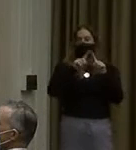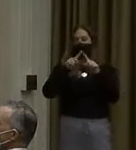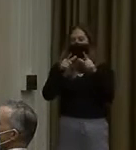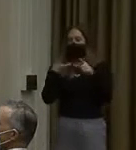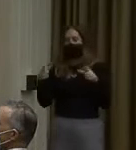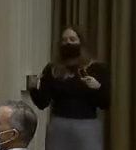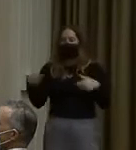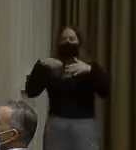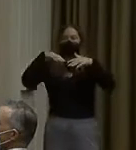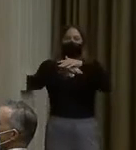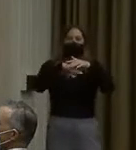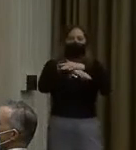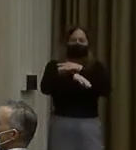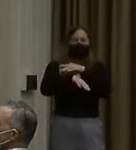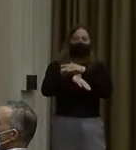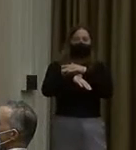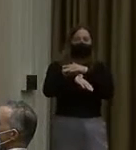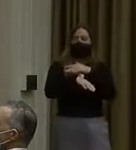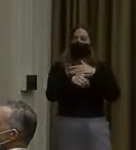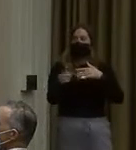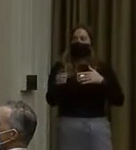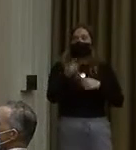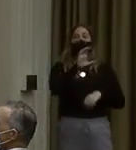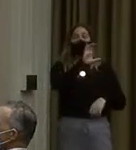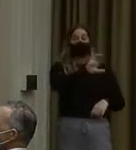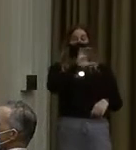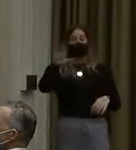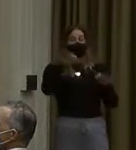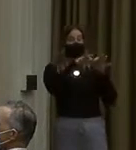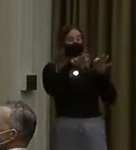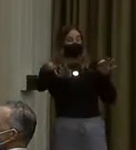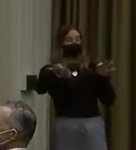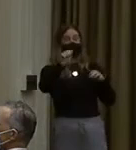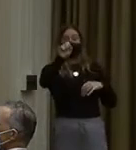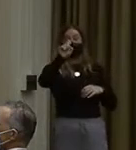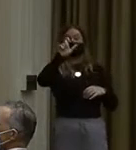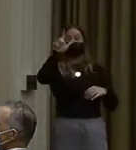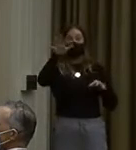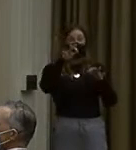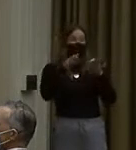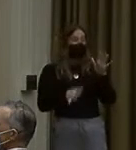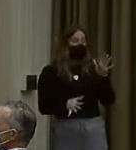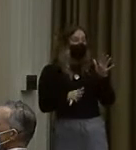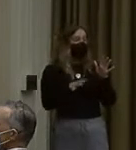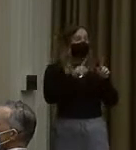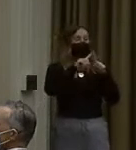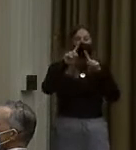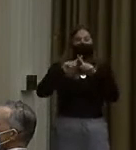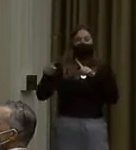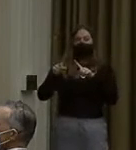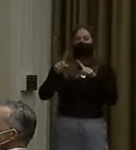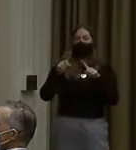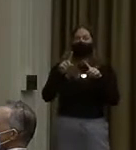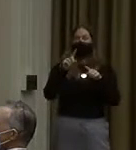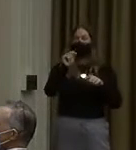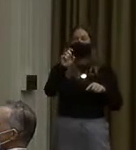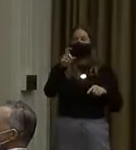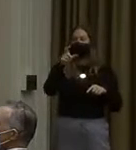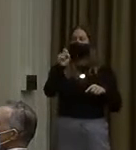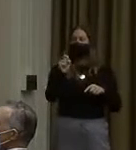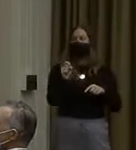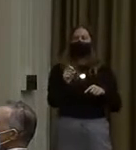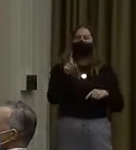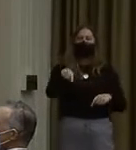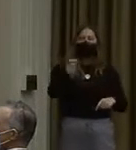it's in accessible means and media, whether that is closed caption, ASL, using alt text, okay? But we also have